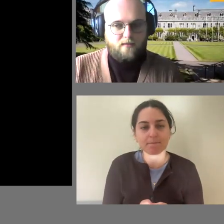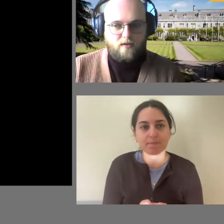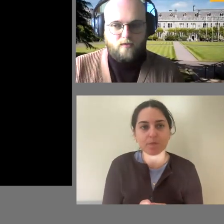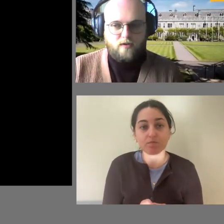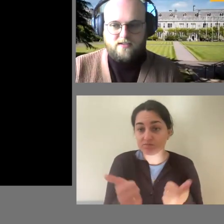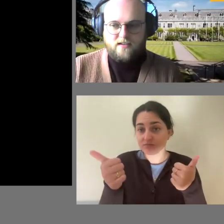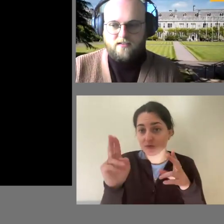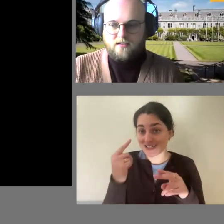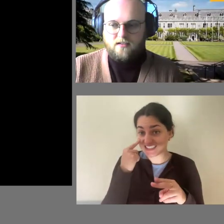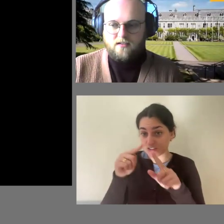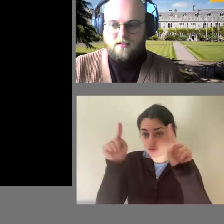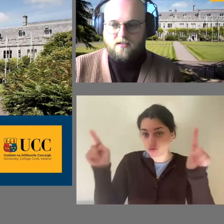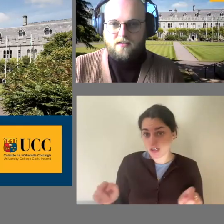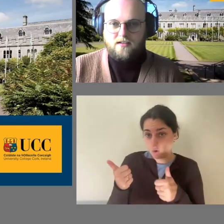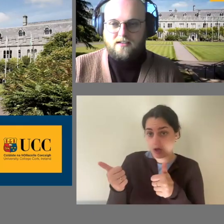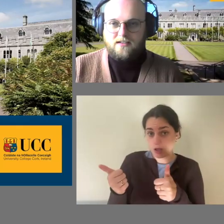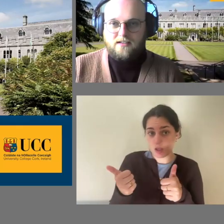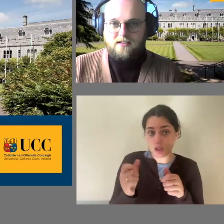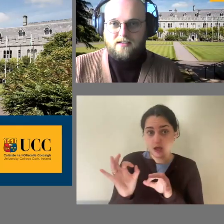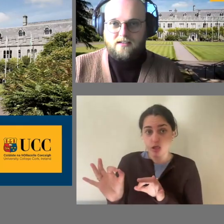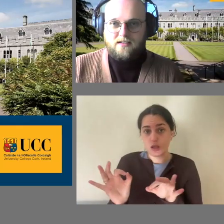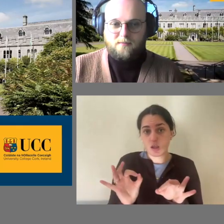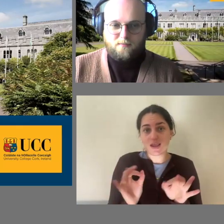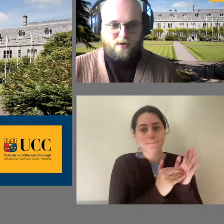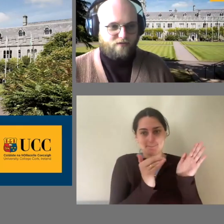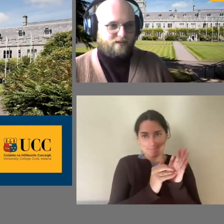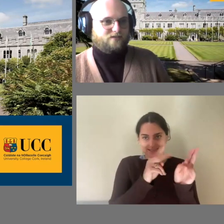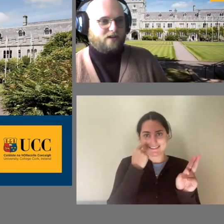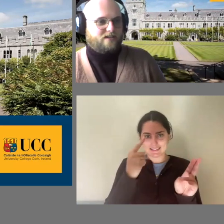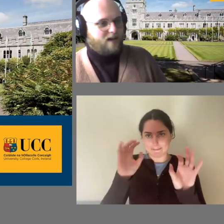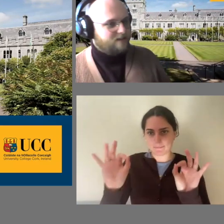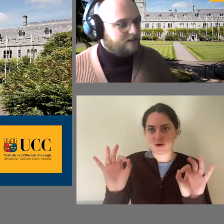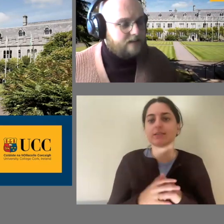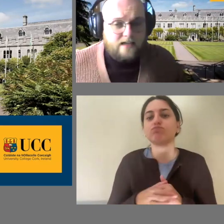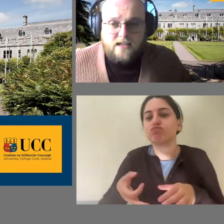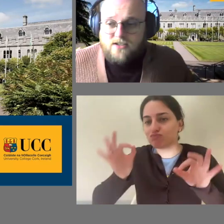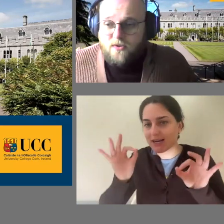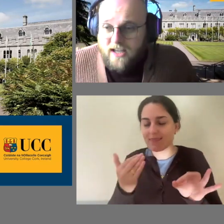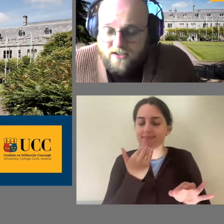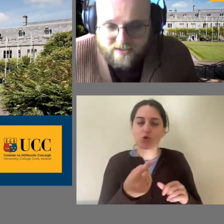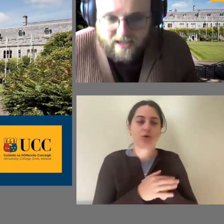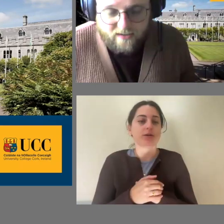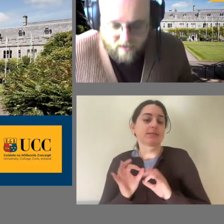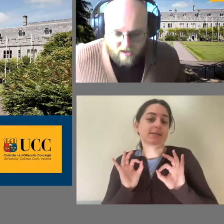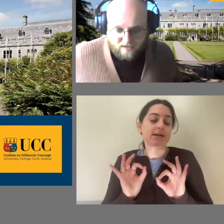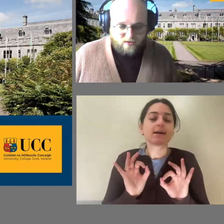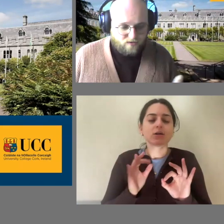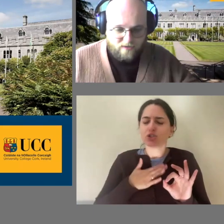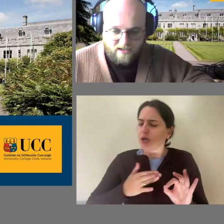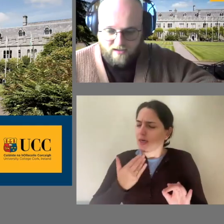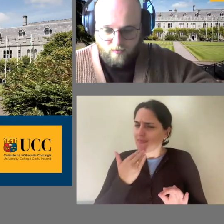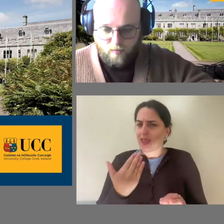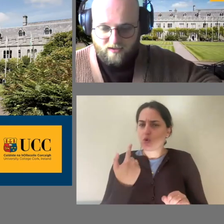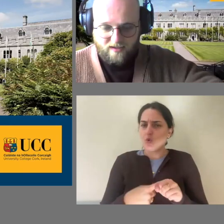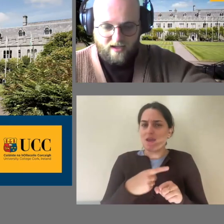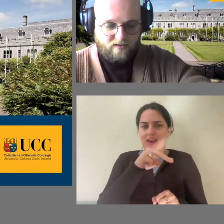is that okay? Everyone able to see it? Yeah. There, Ryan. Perfect. Great. Excellent. So yeah, just thanks again